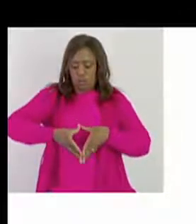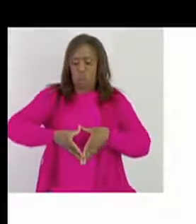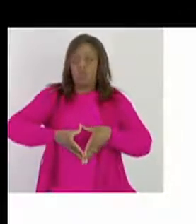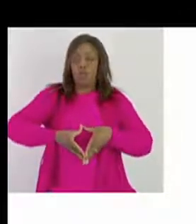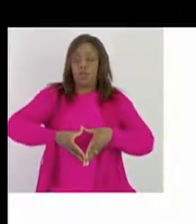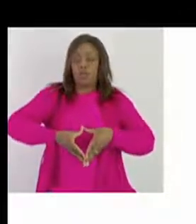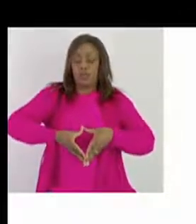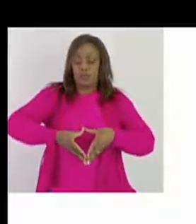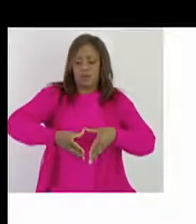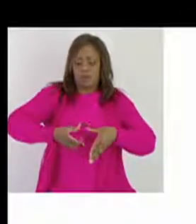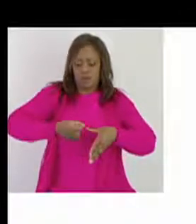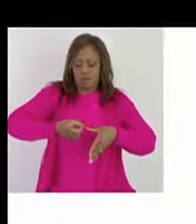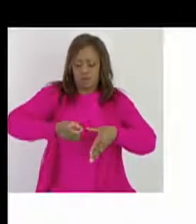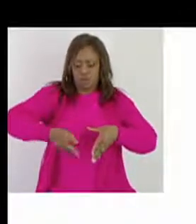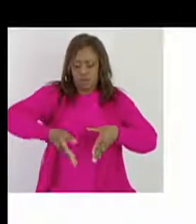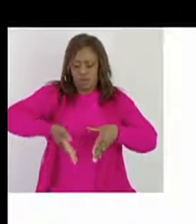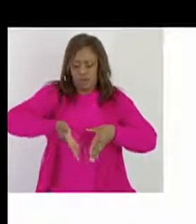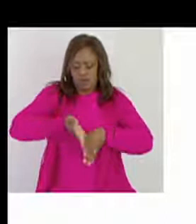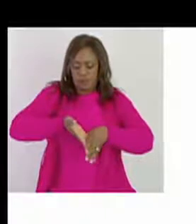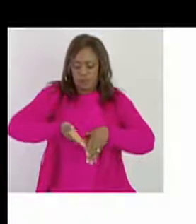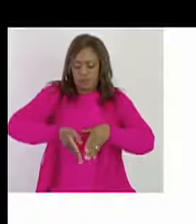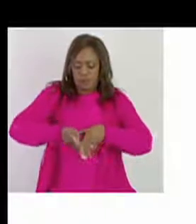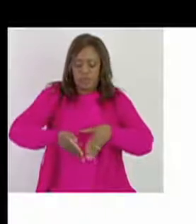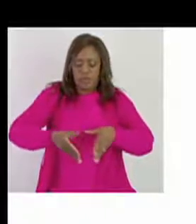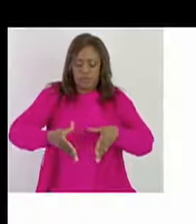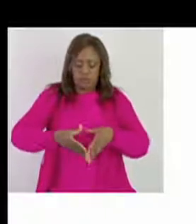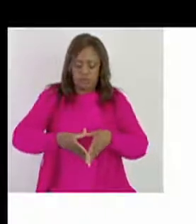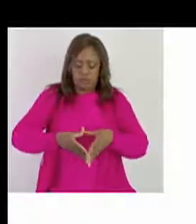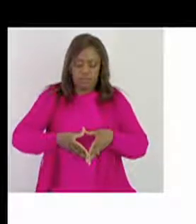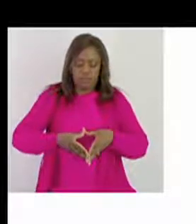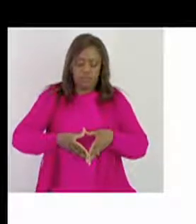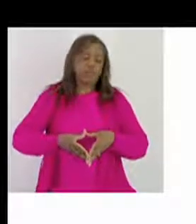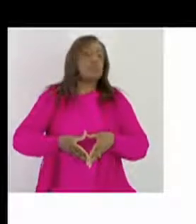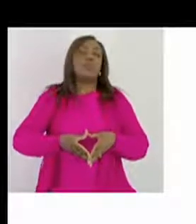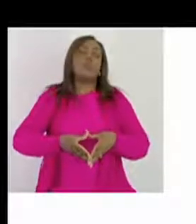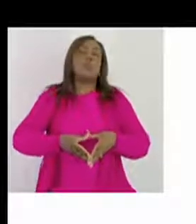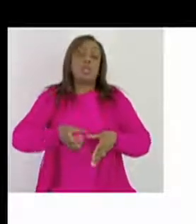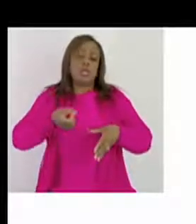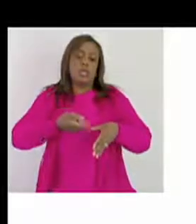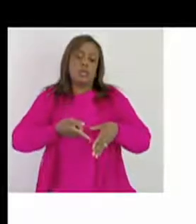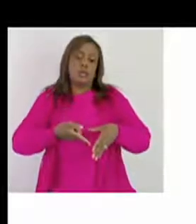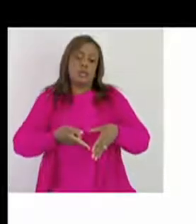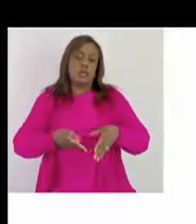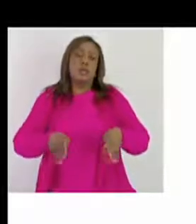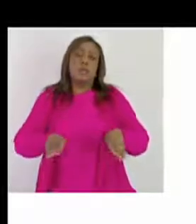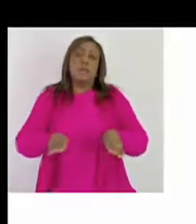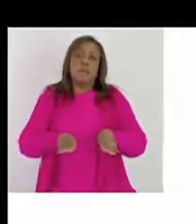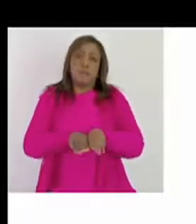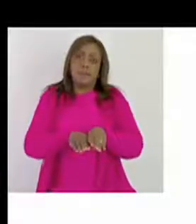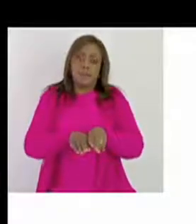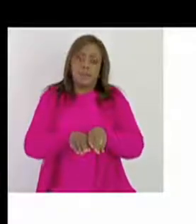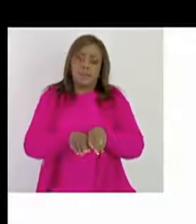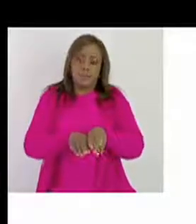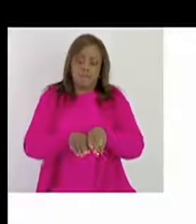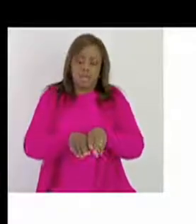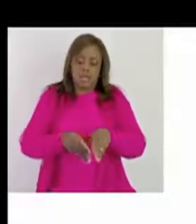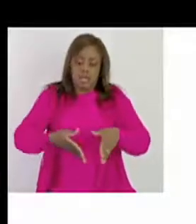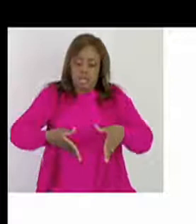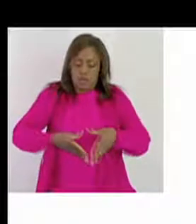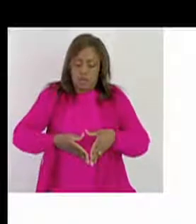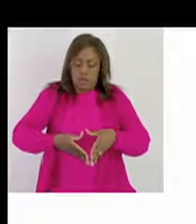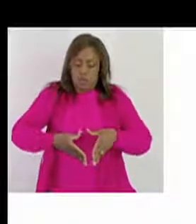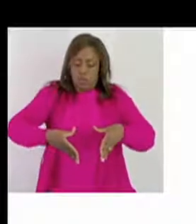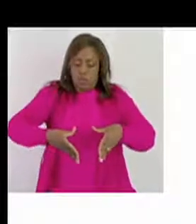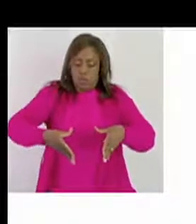known as the oviduct. This triggers ovulation, causing the uterus lining to thicken